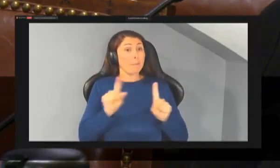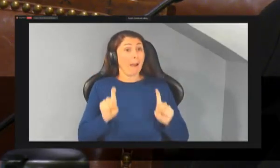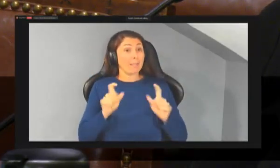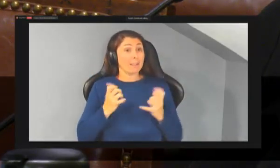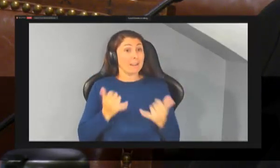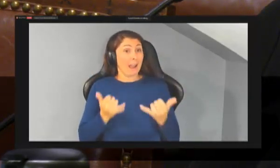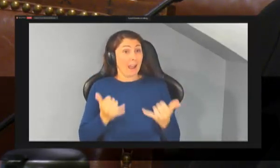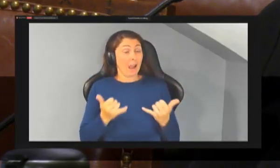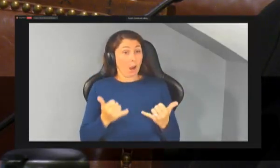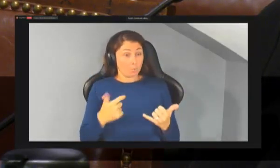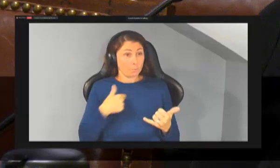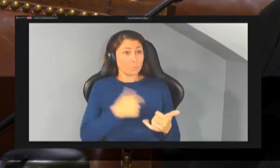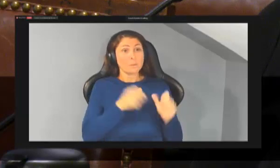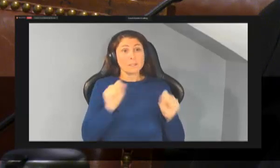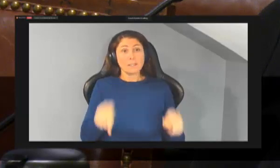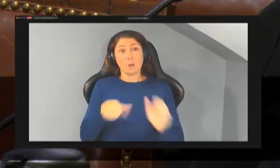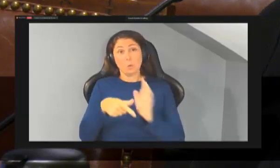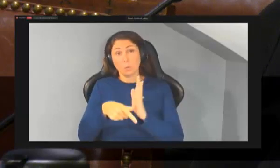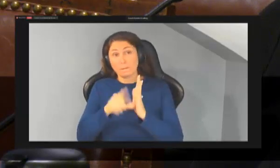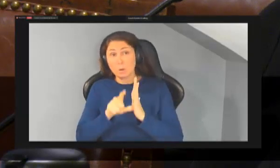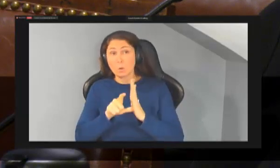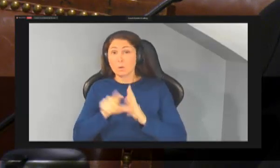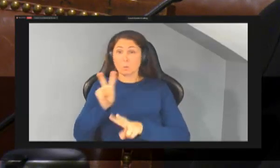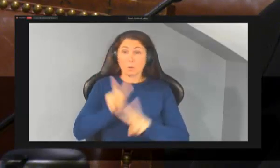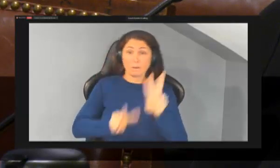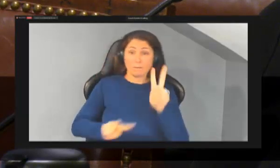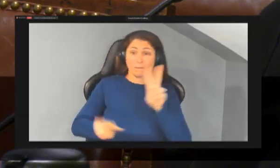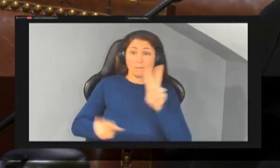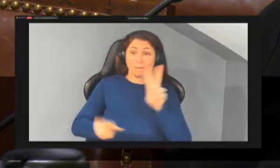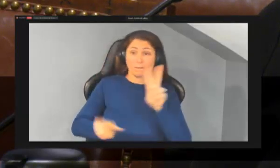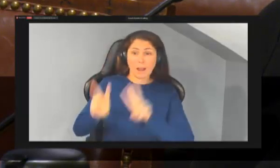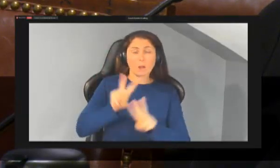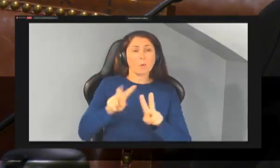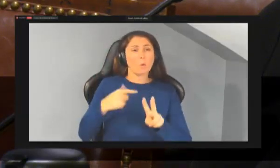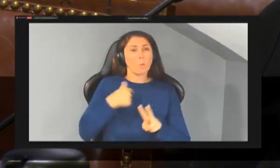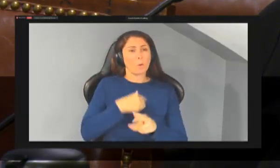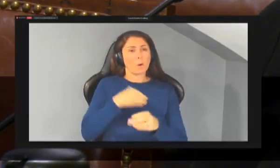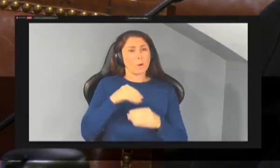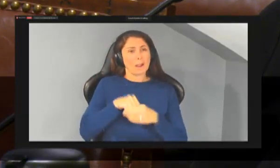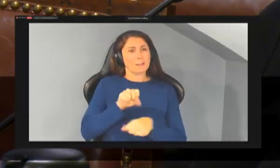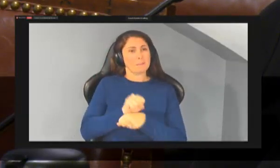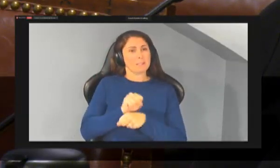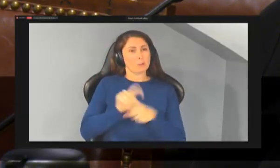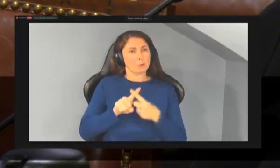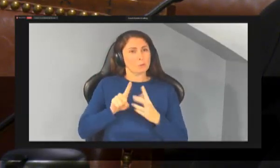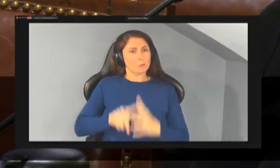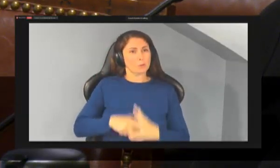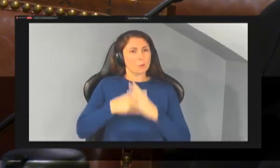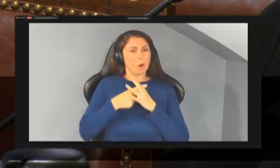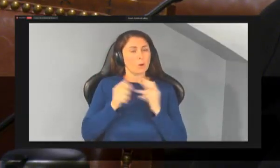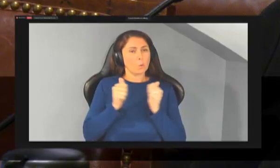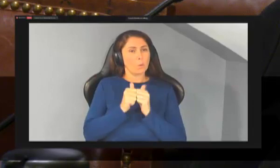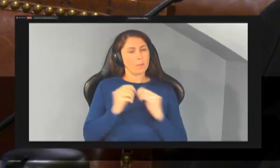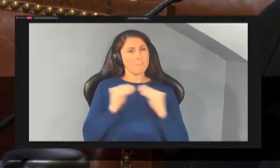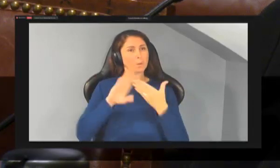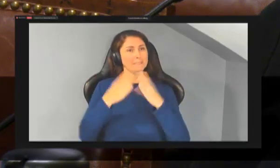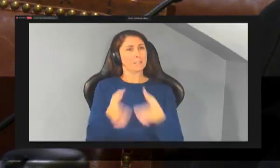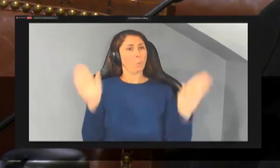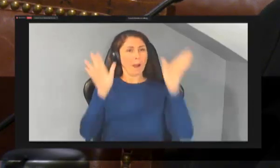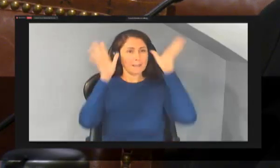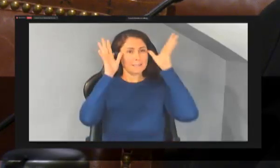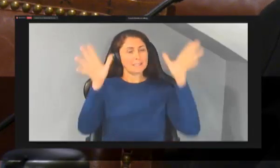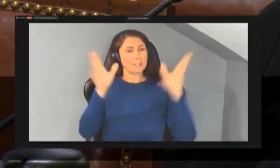can review it, we can evaluate, and we would be in a position to start with a more citywide deer management program